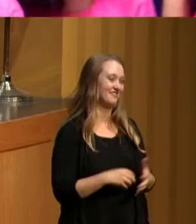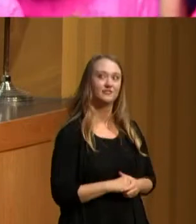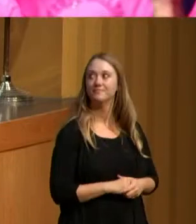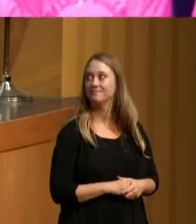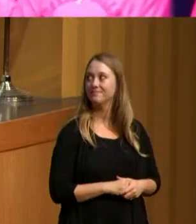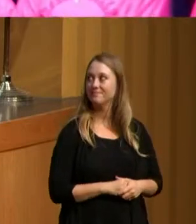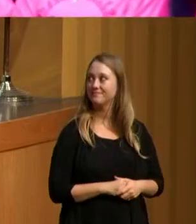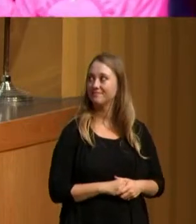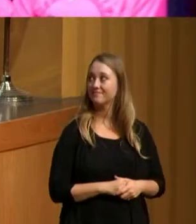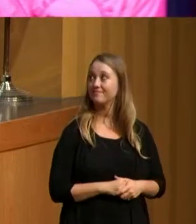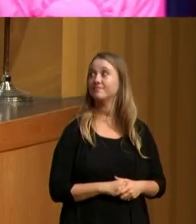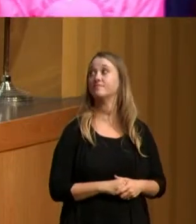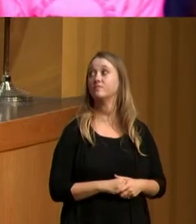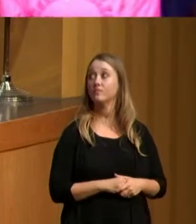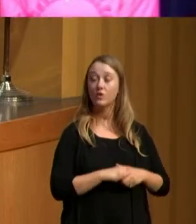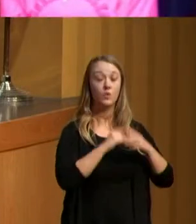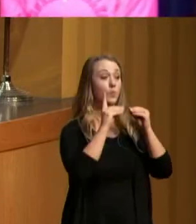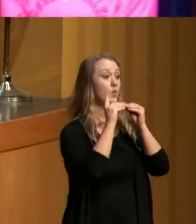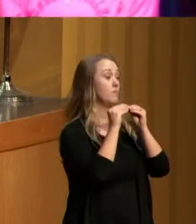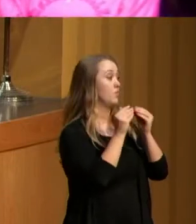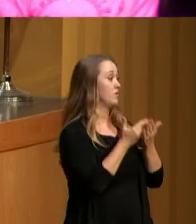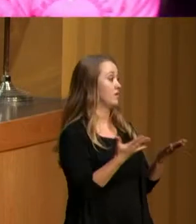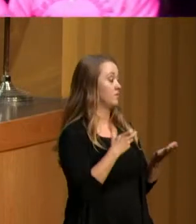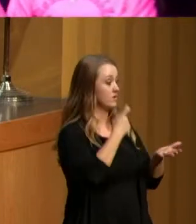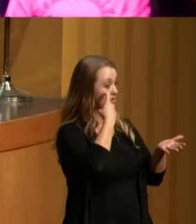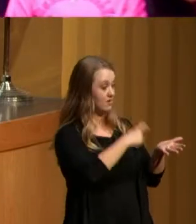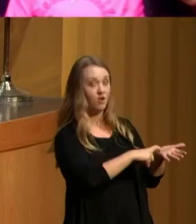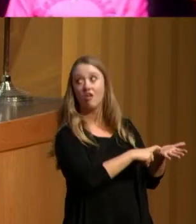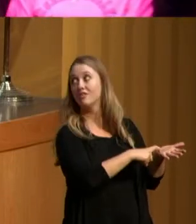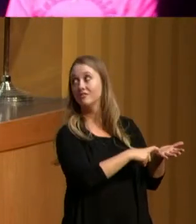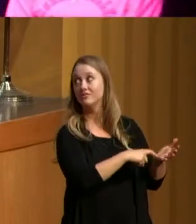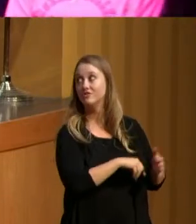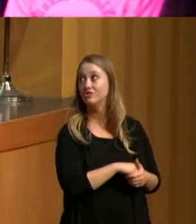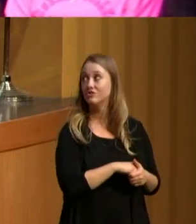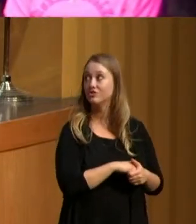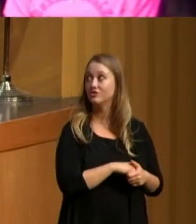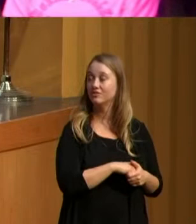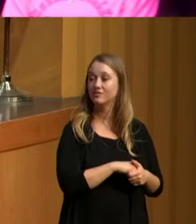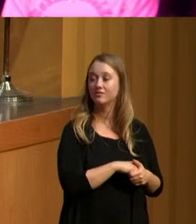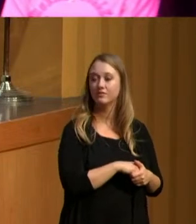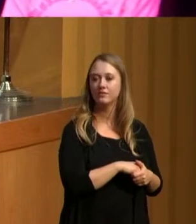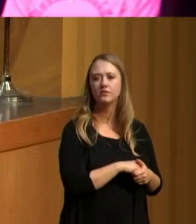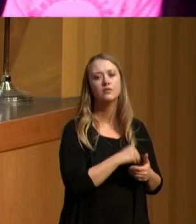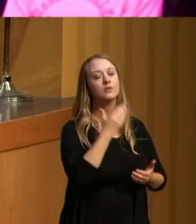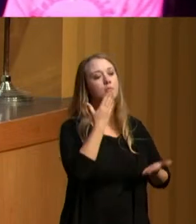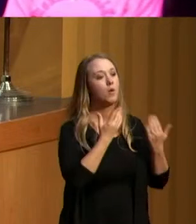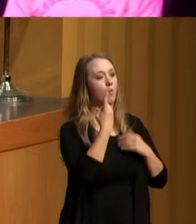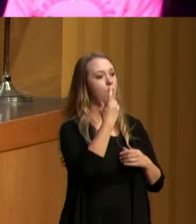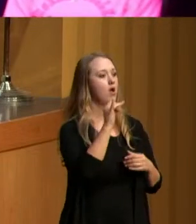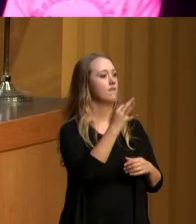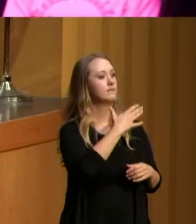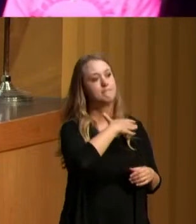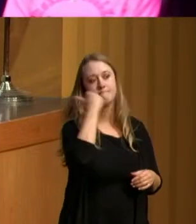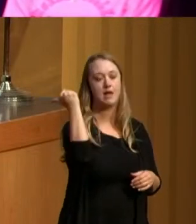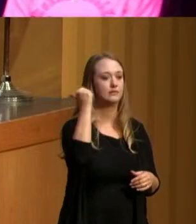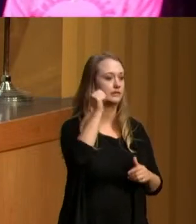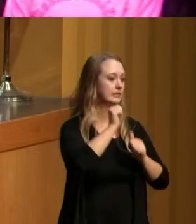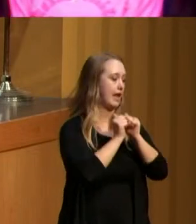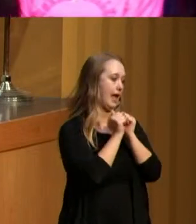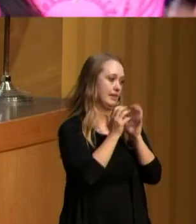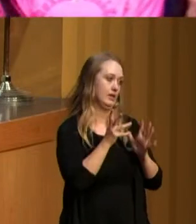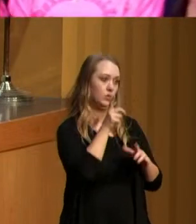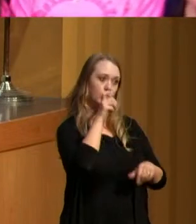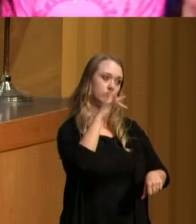Oh, we have one more thing that we want to acknowledge. Probably one of the greatest athletes that's ever come to